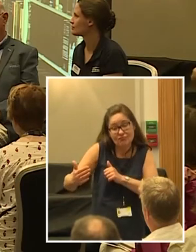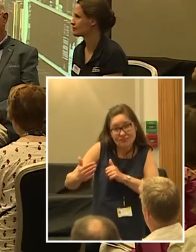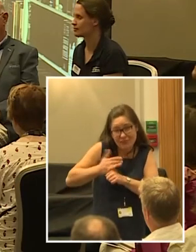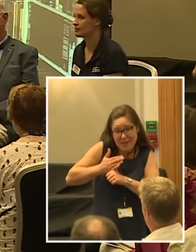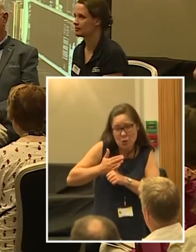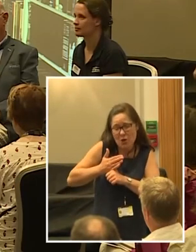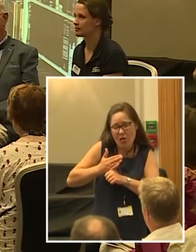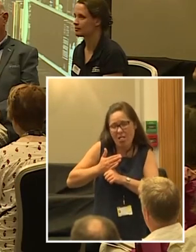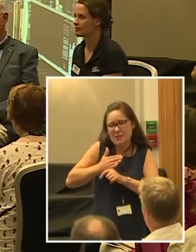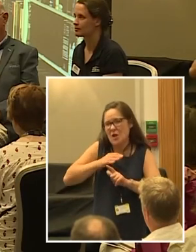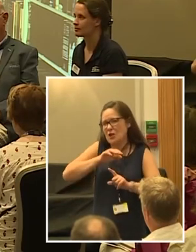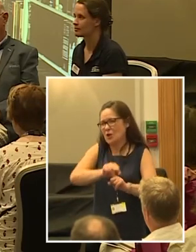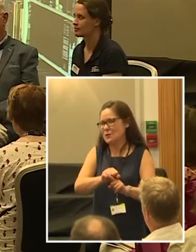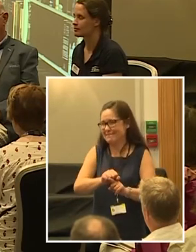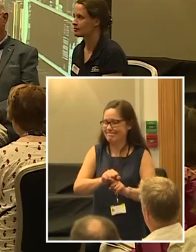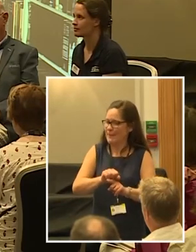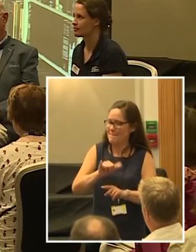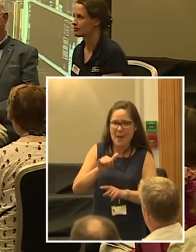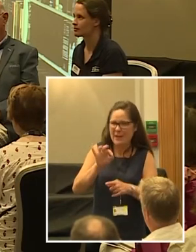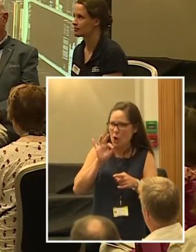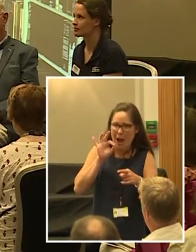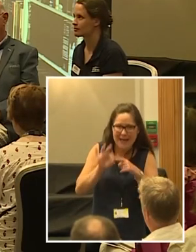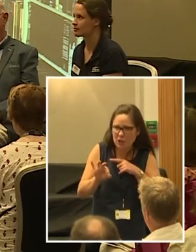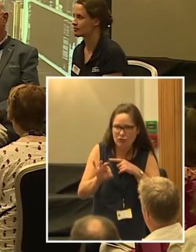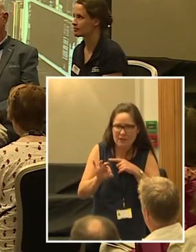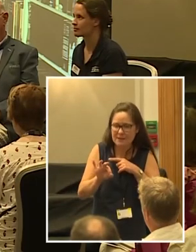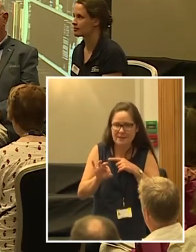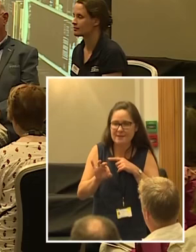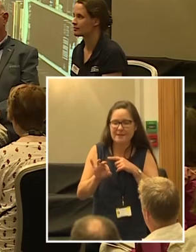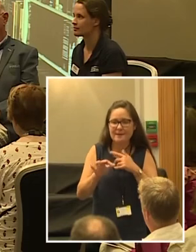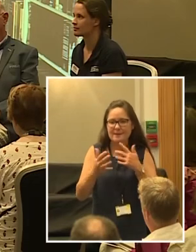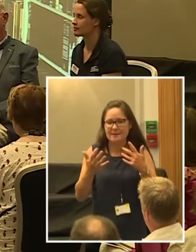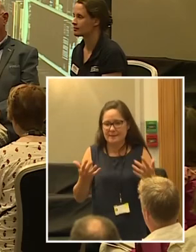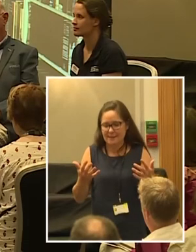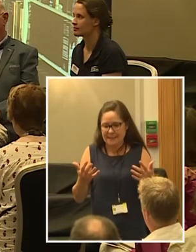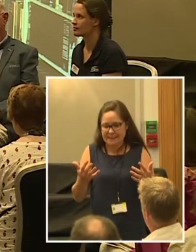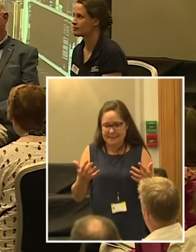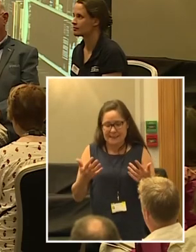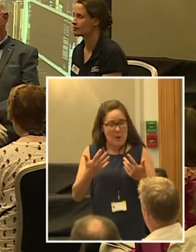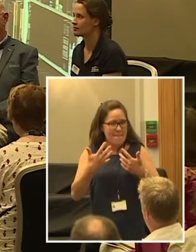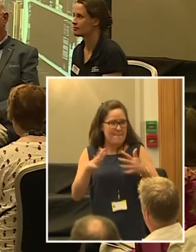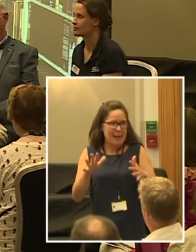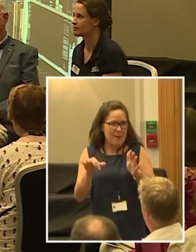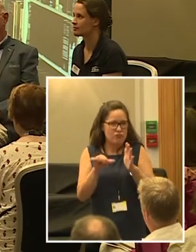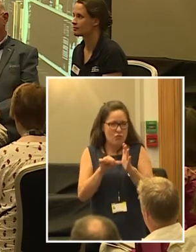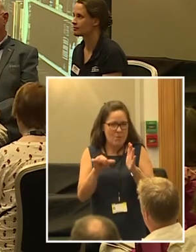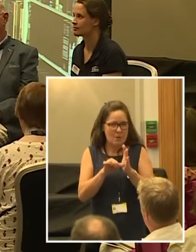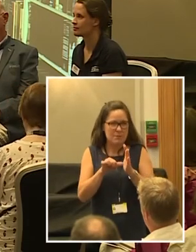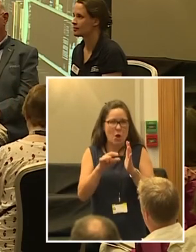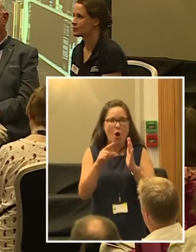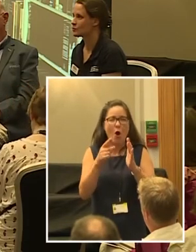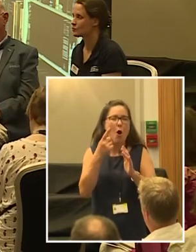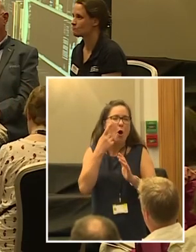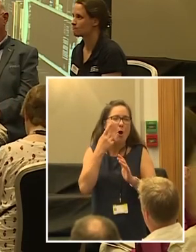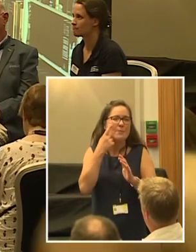accurate diagnosis, but the fact that you have had problems with the optic nerve